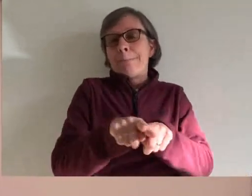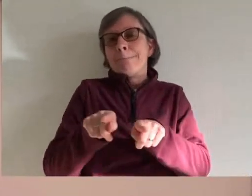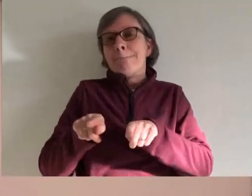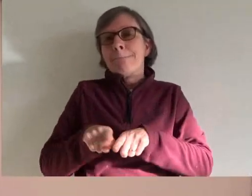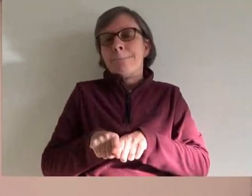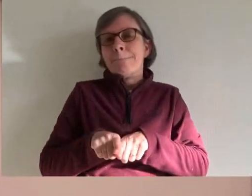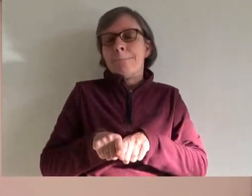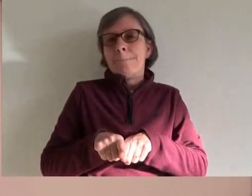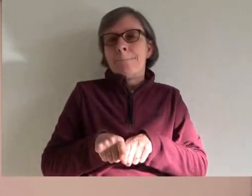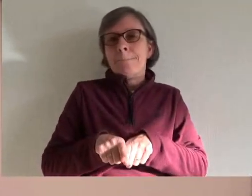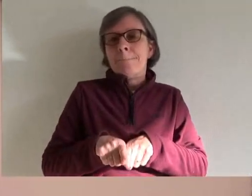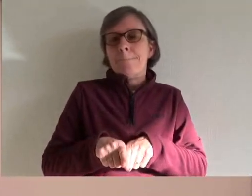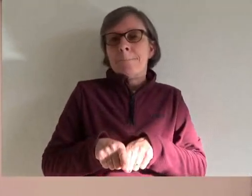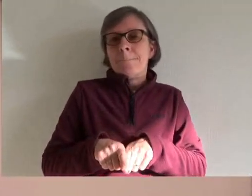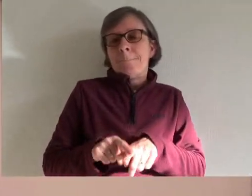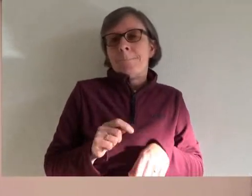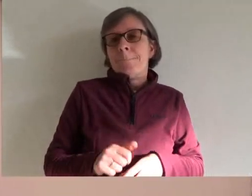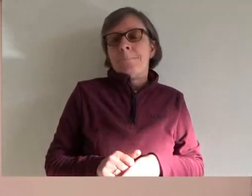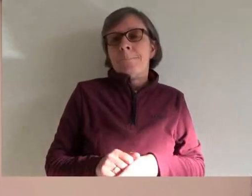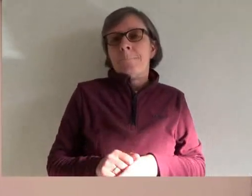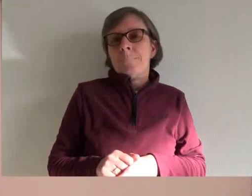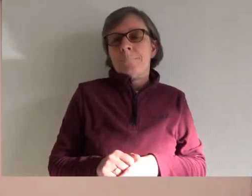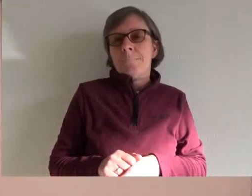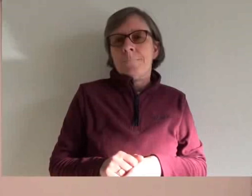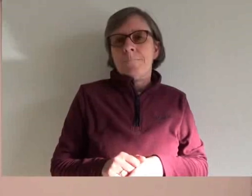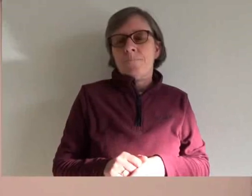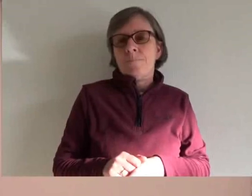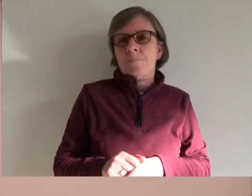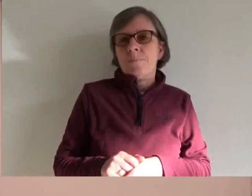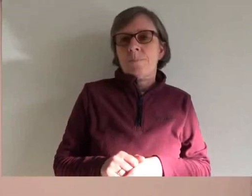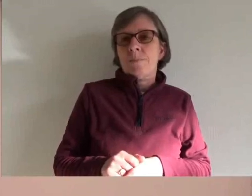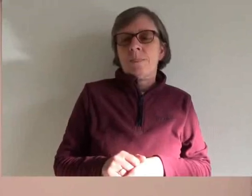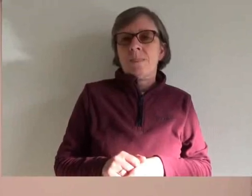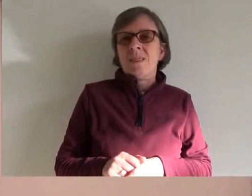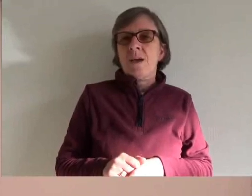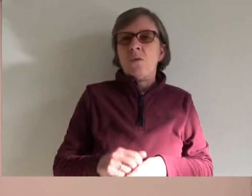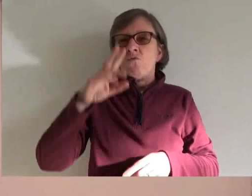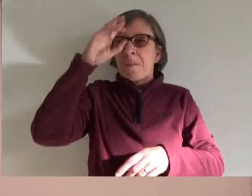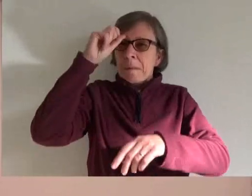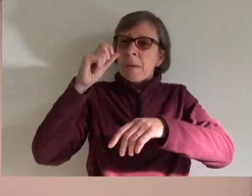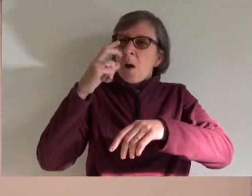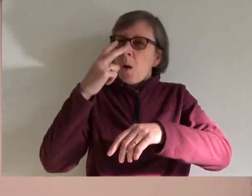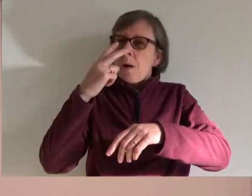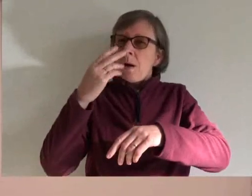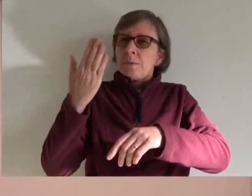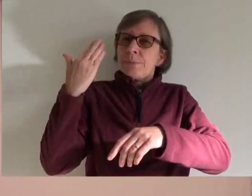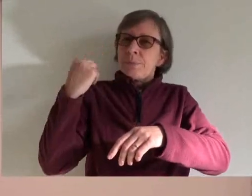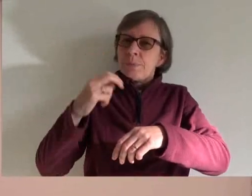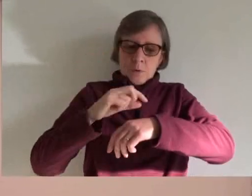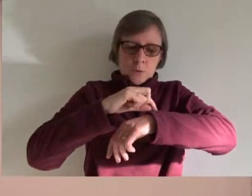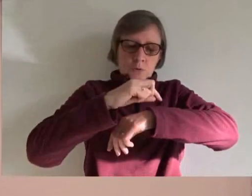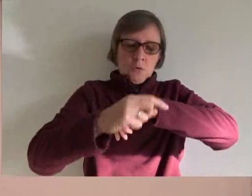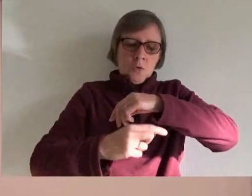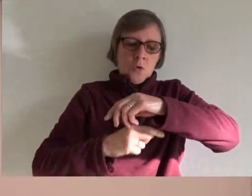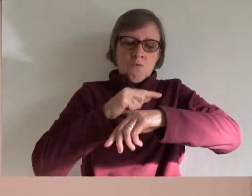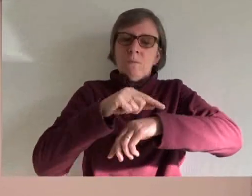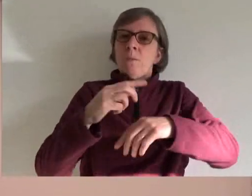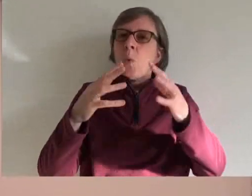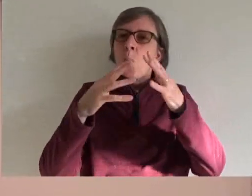me of quite a few years ago now, doesn't it? That axiom that came through, WWJD, what would Jesus